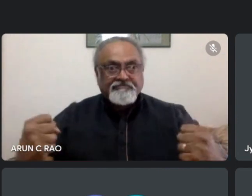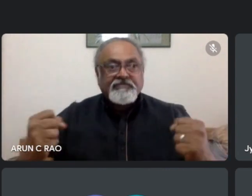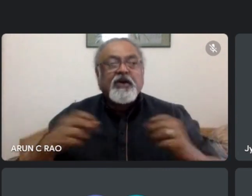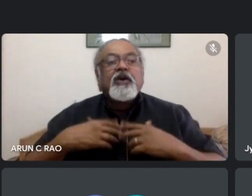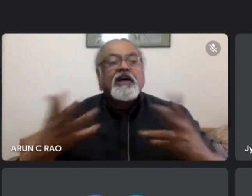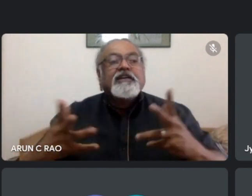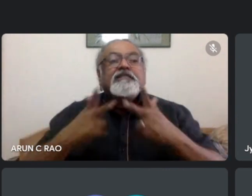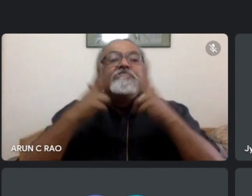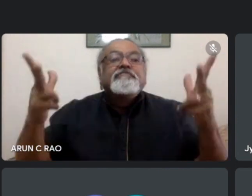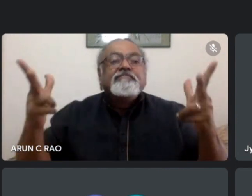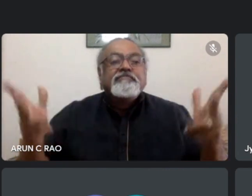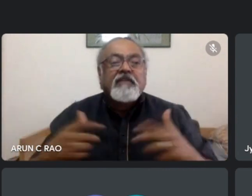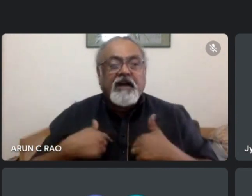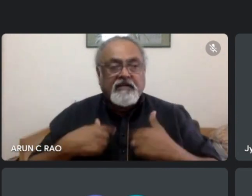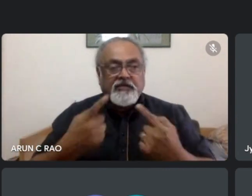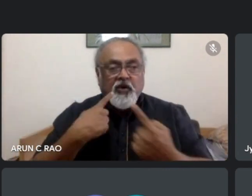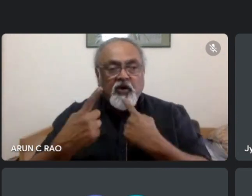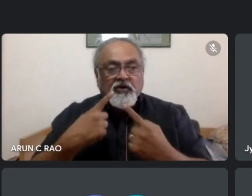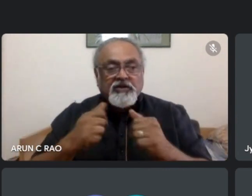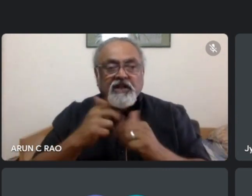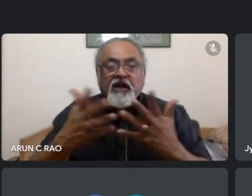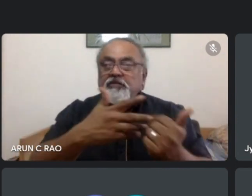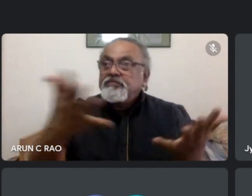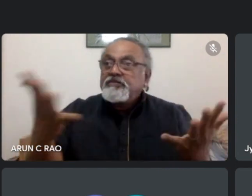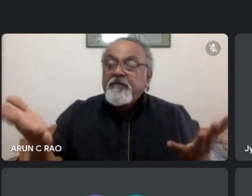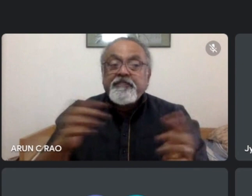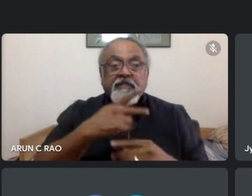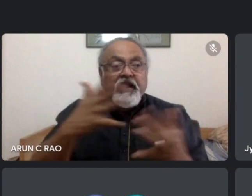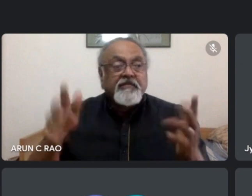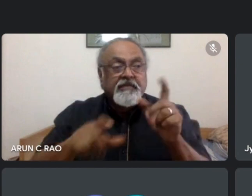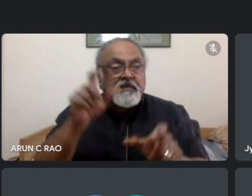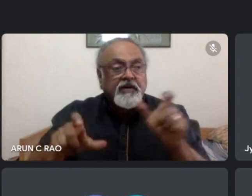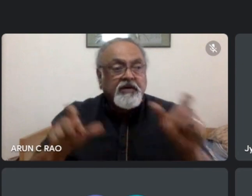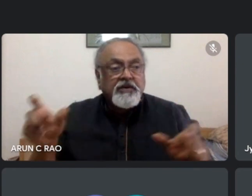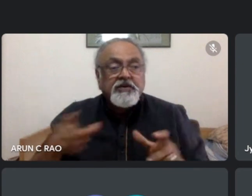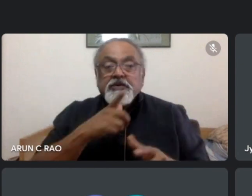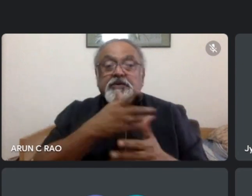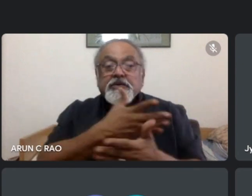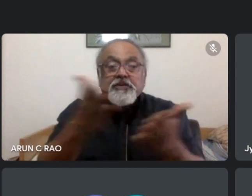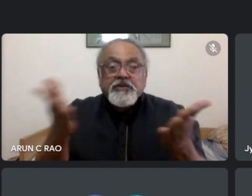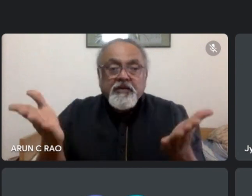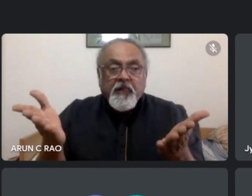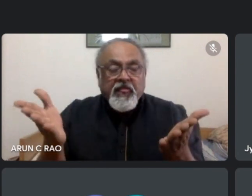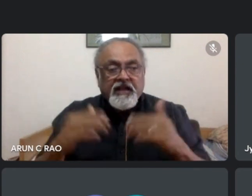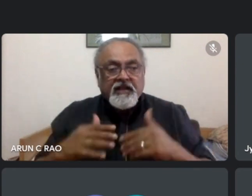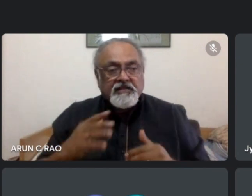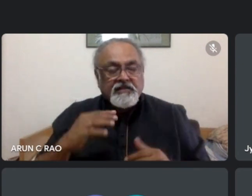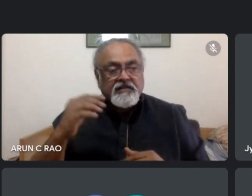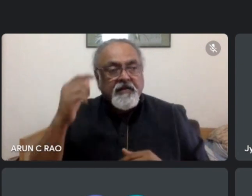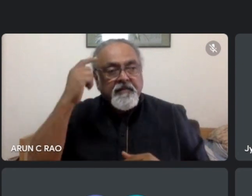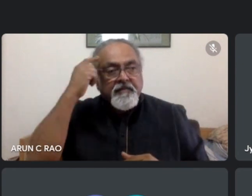that I'm talking to a lot of people with different sets of